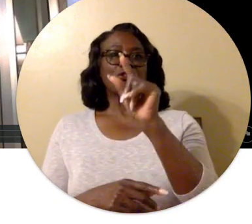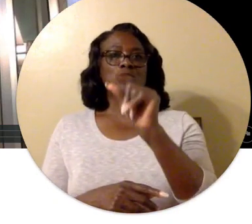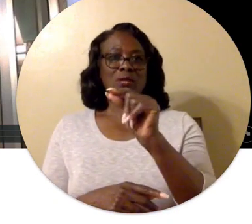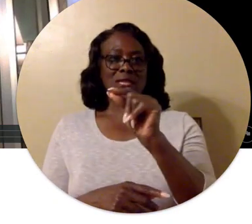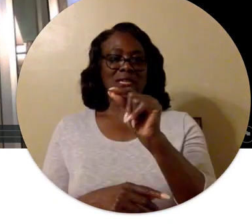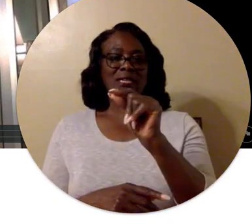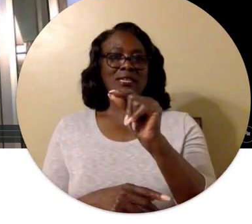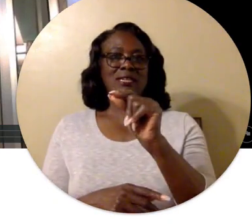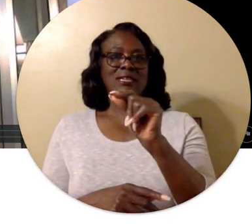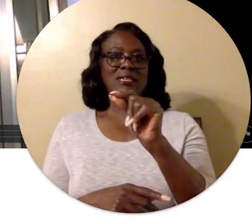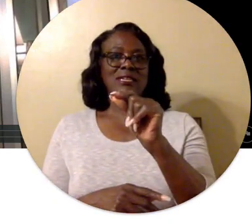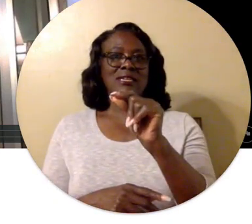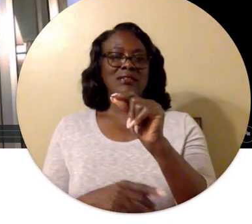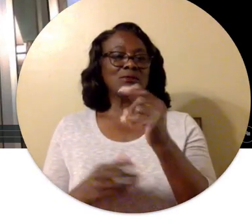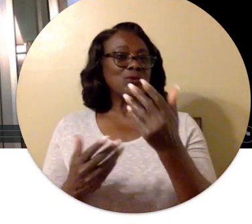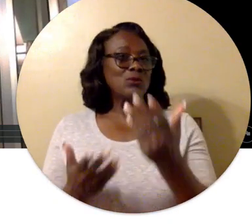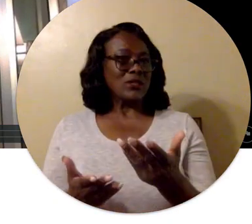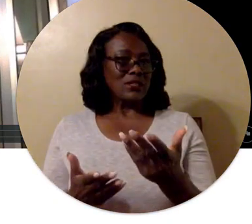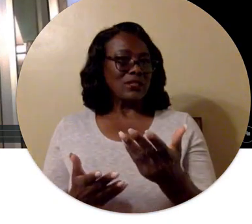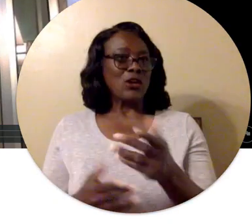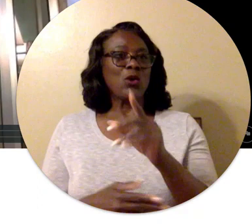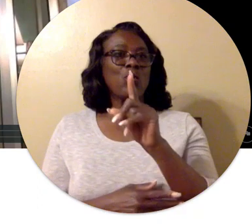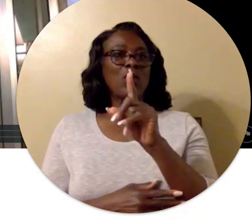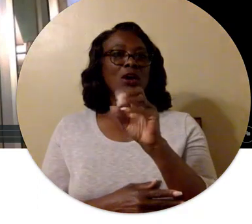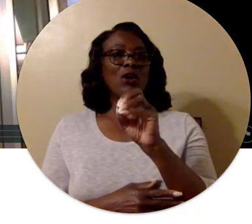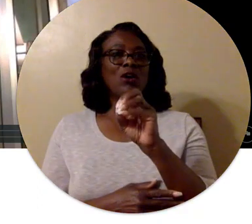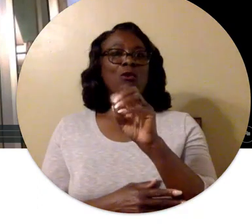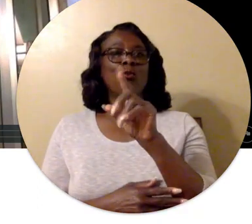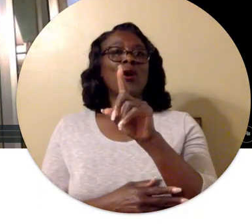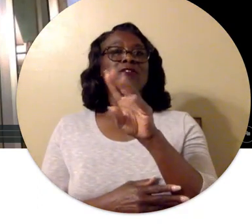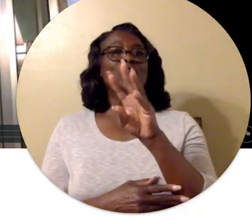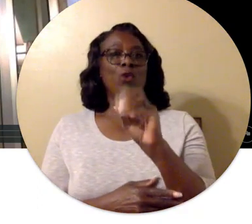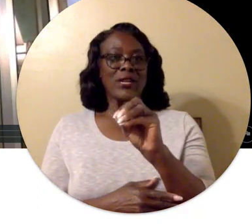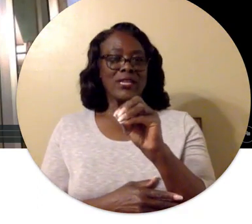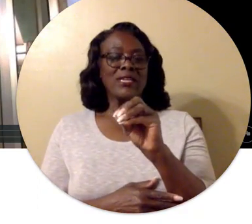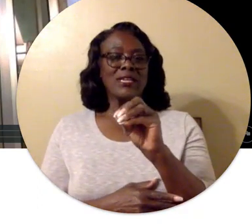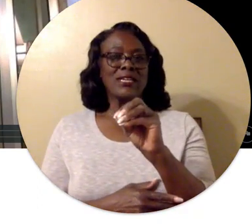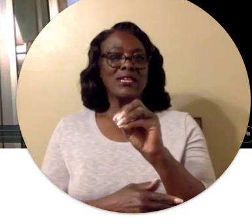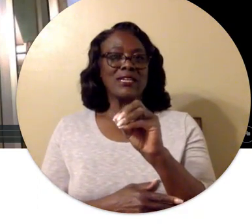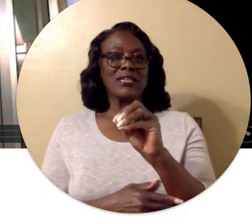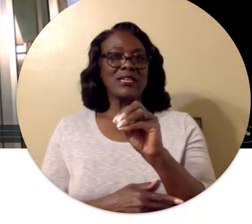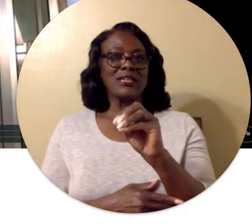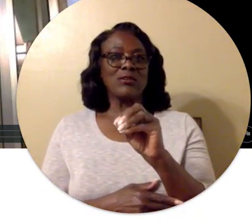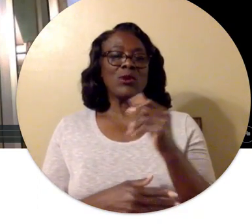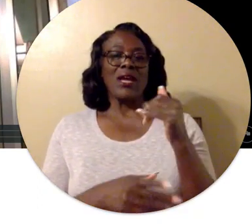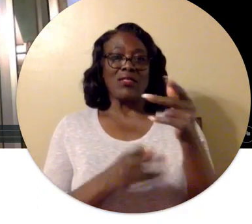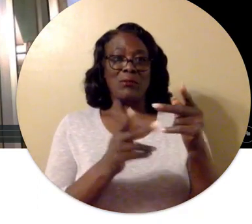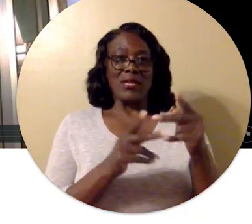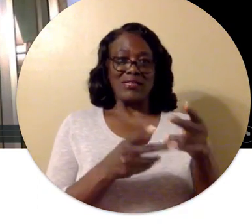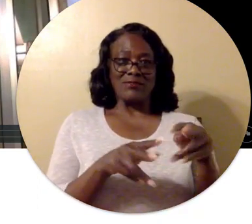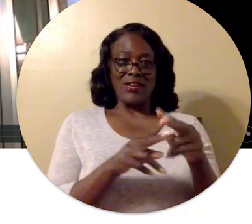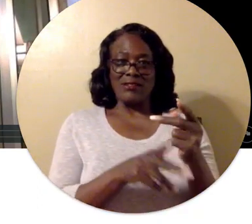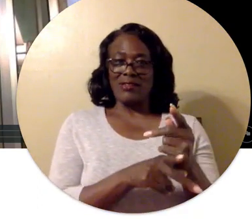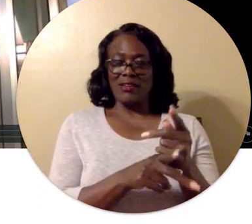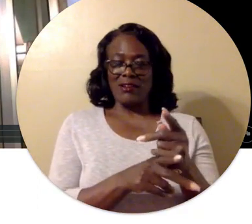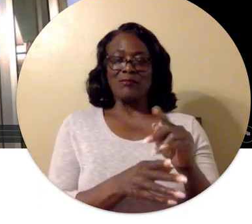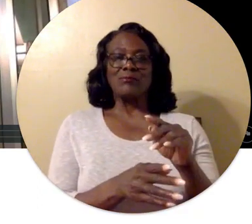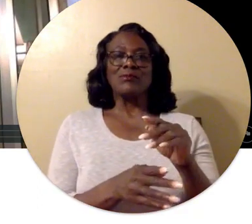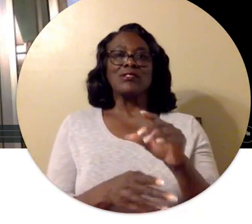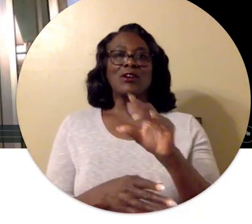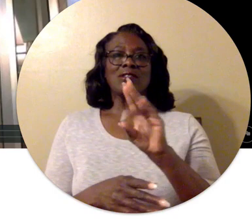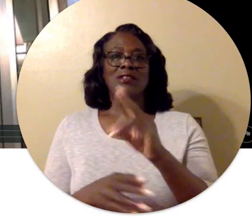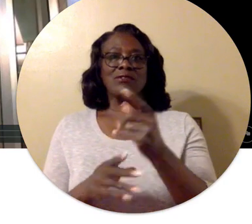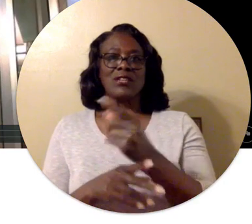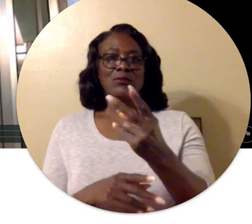which is 140, right? But we've got that place value taken care of here. So we're going to do 7 times 2, which is